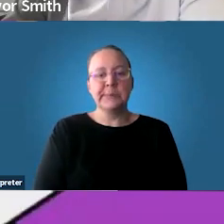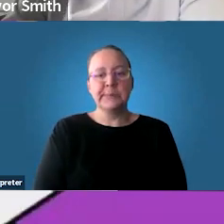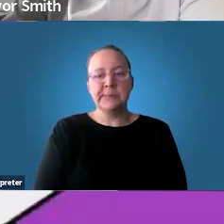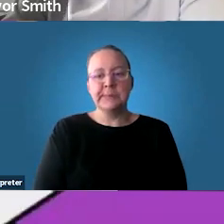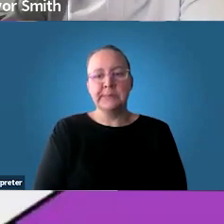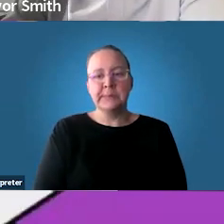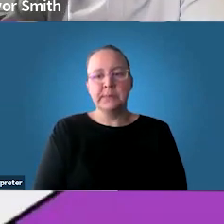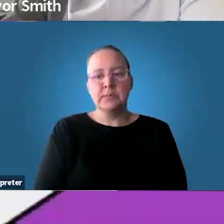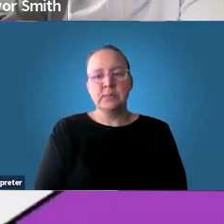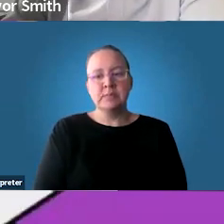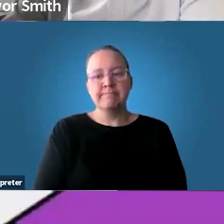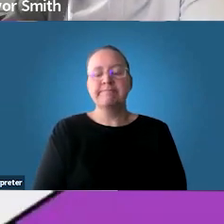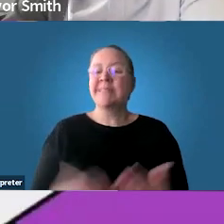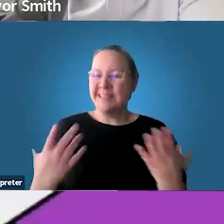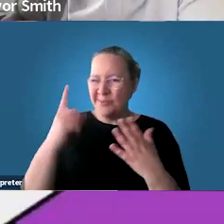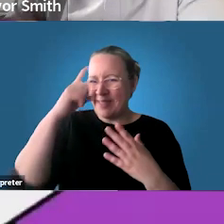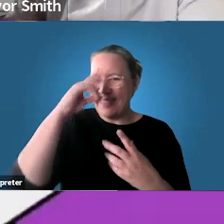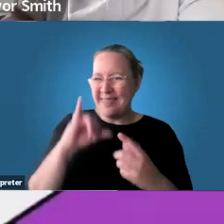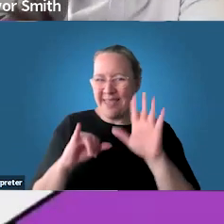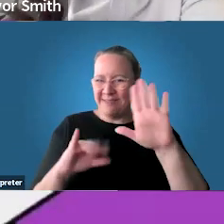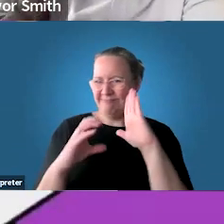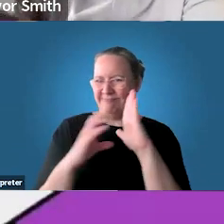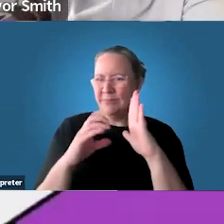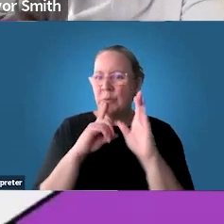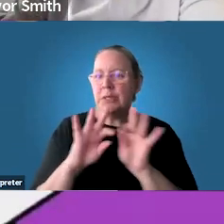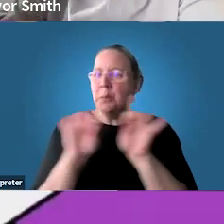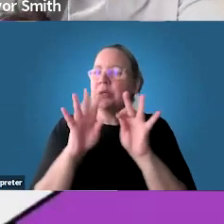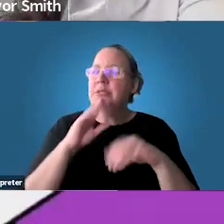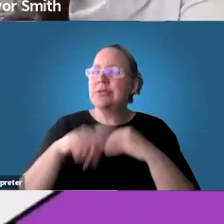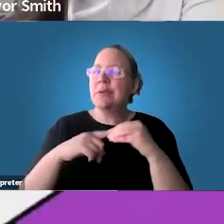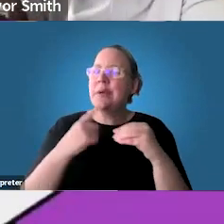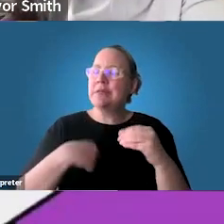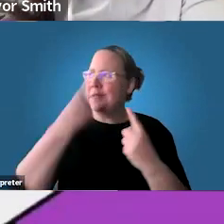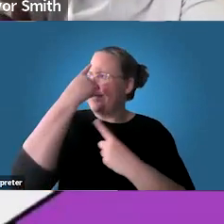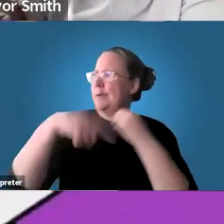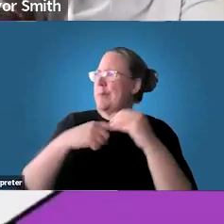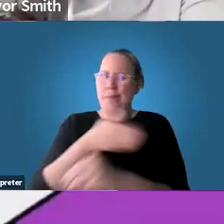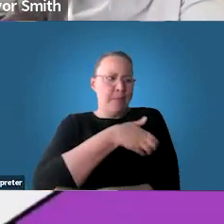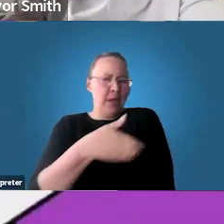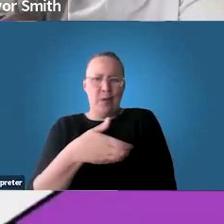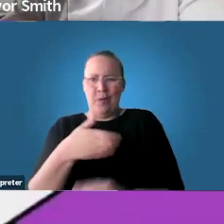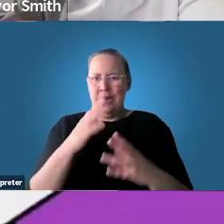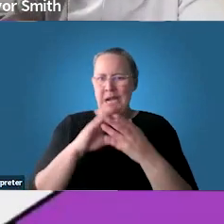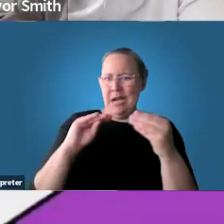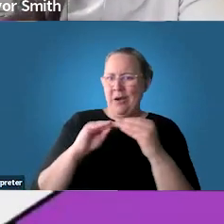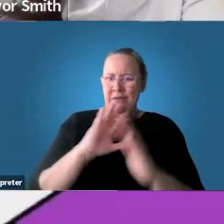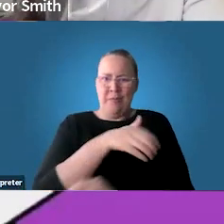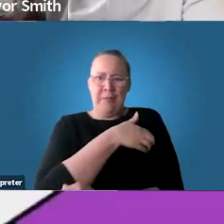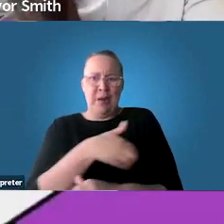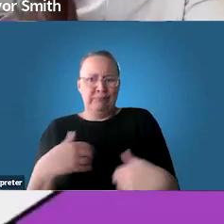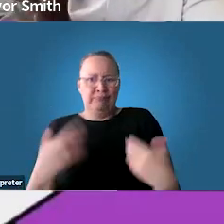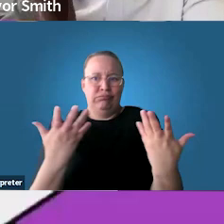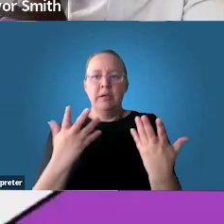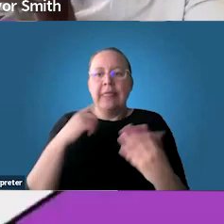a society. And so I think it's really important today for us to really think about power and narrative power. Thinking